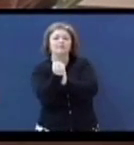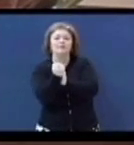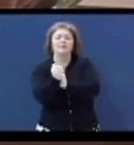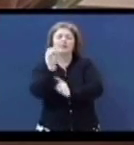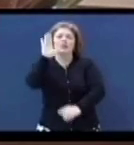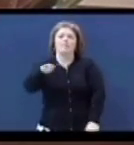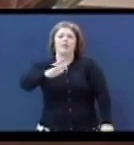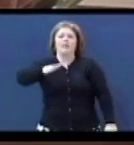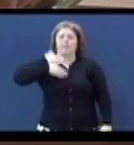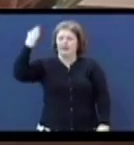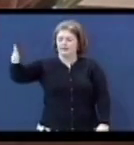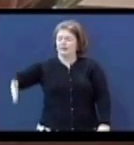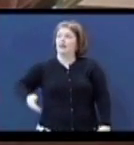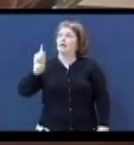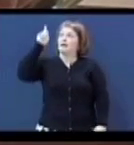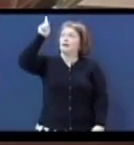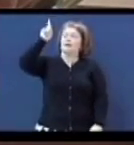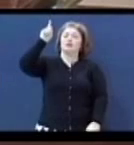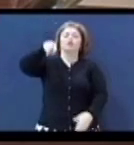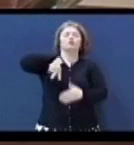he's always